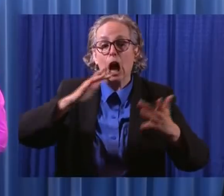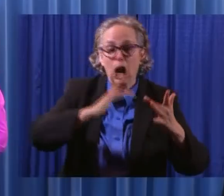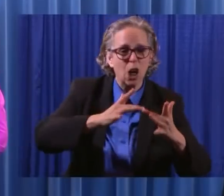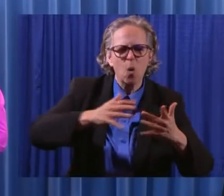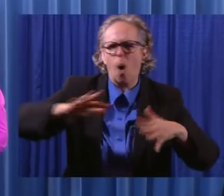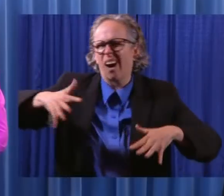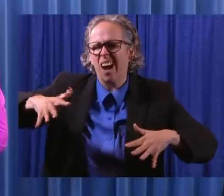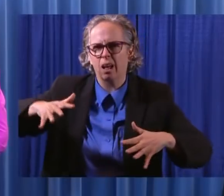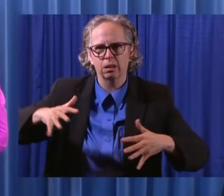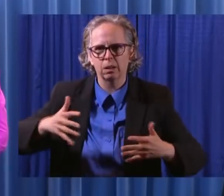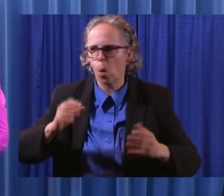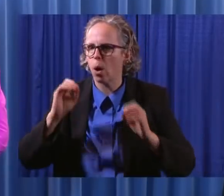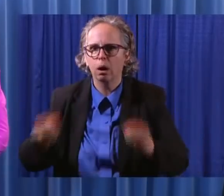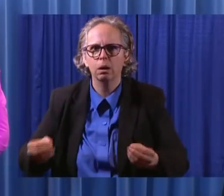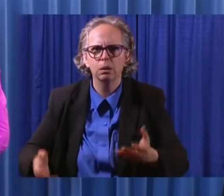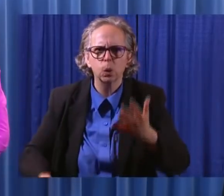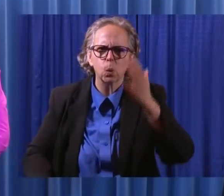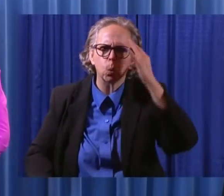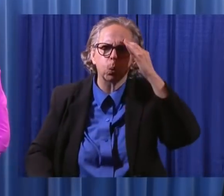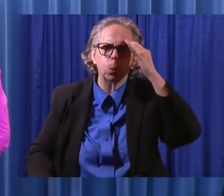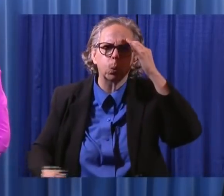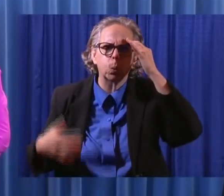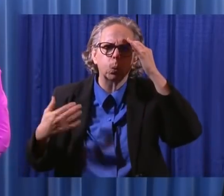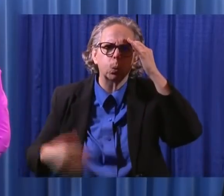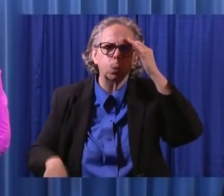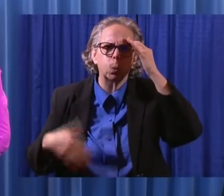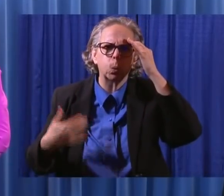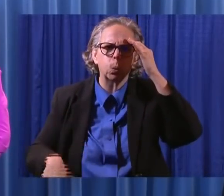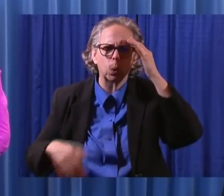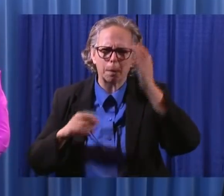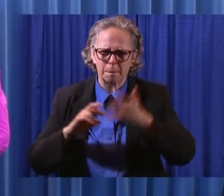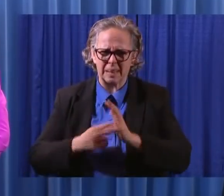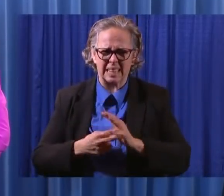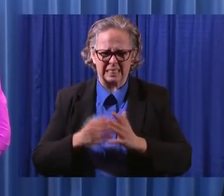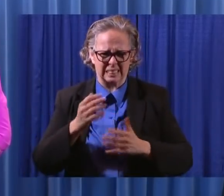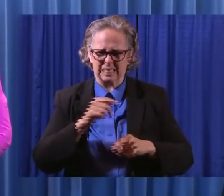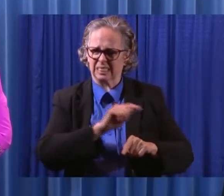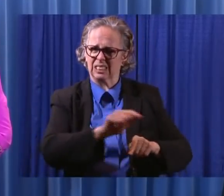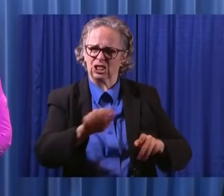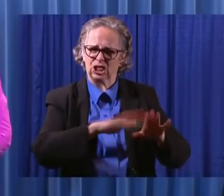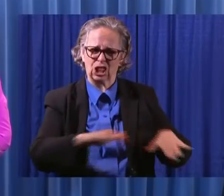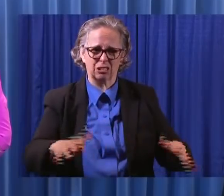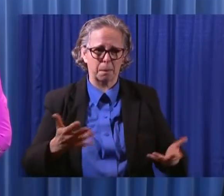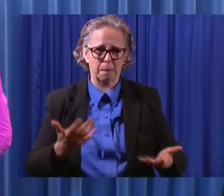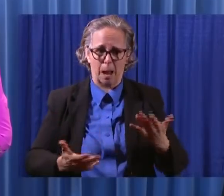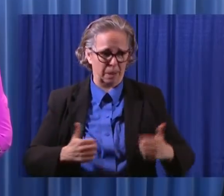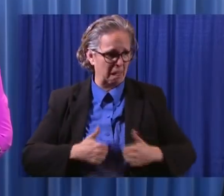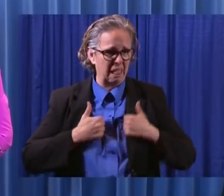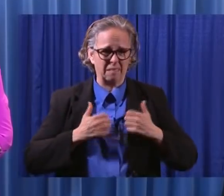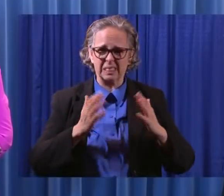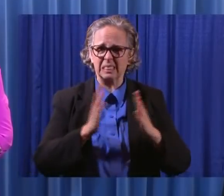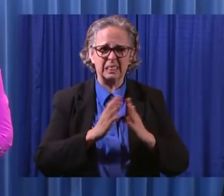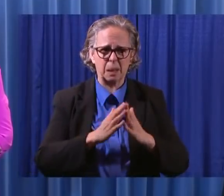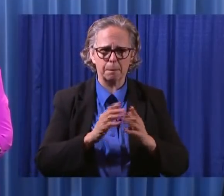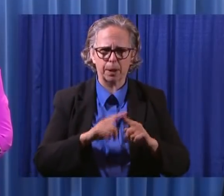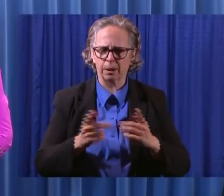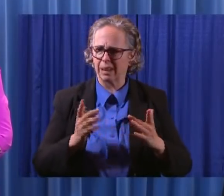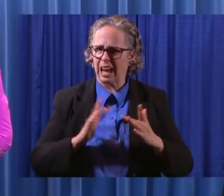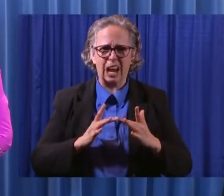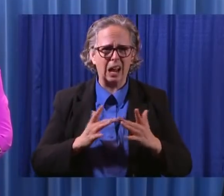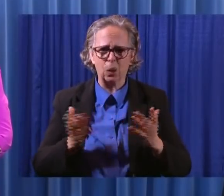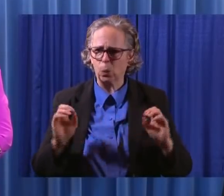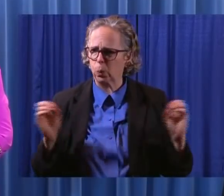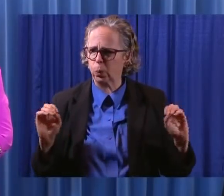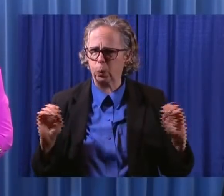areas. We have kids in cities where there might be the internet service, but kids do not have in their home. So these